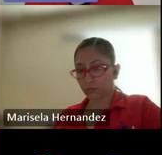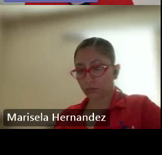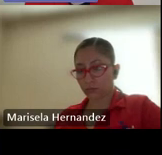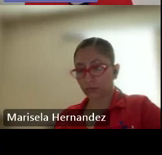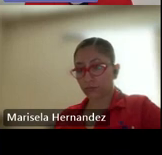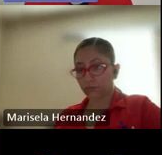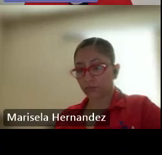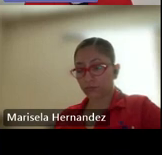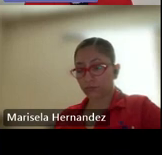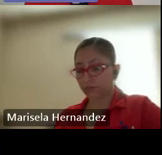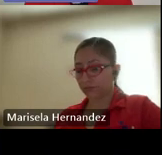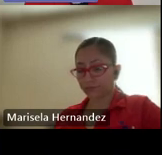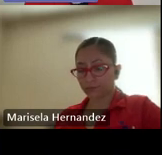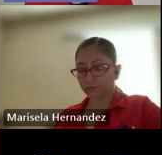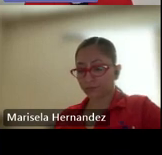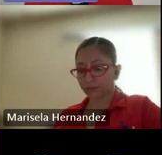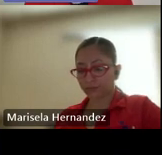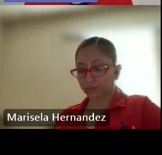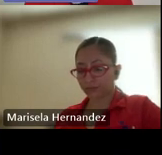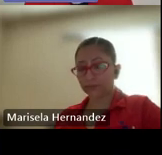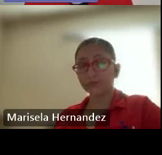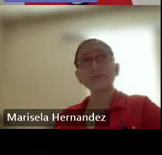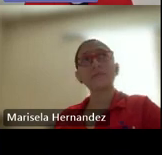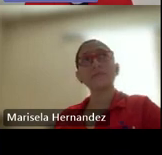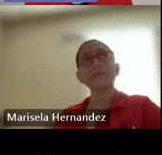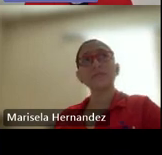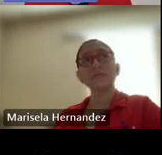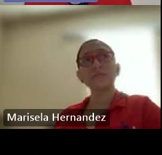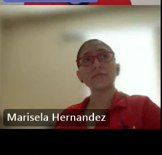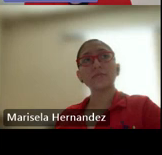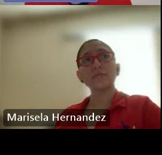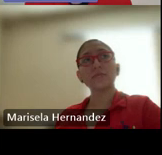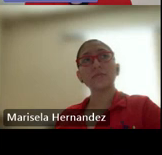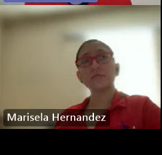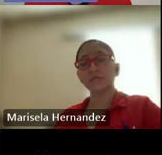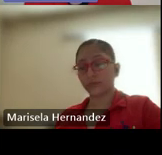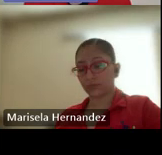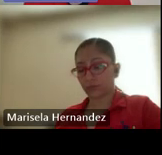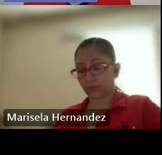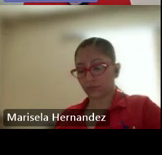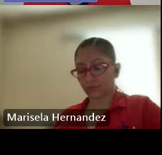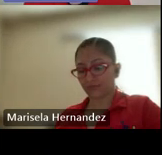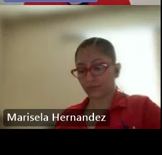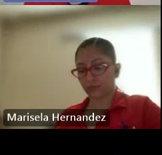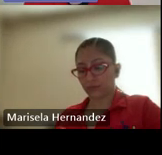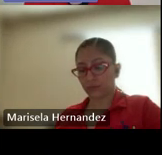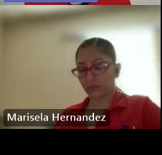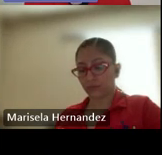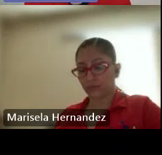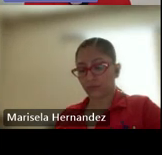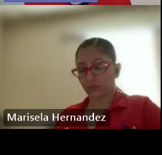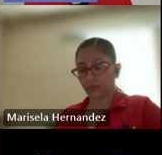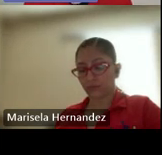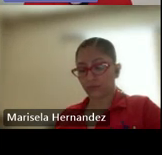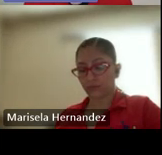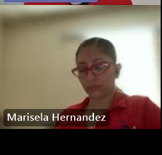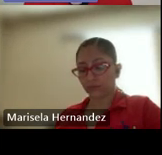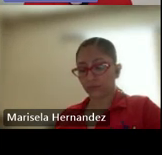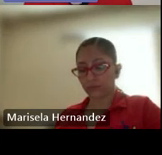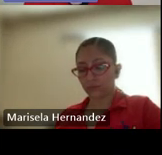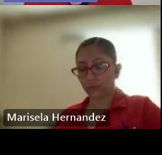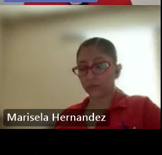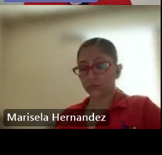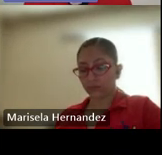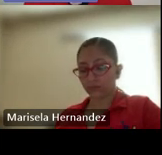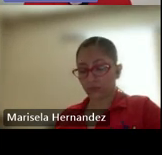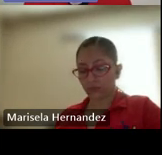and $8 billion for homelessness grants to address the uptick in homelessness. And I would say